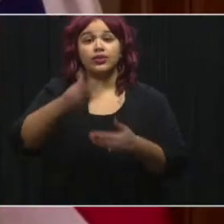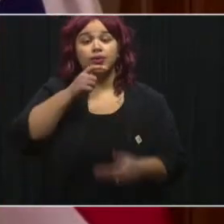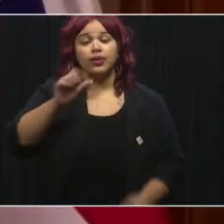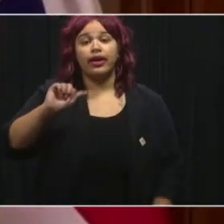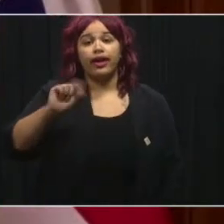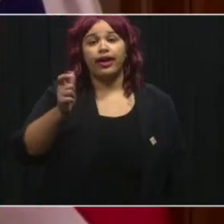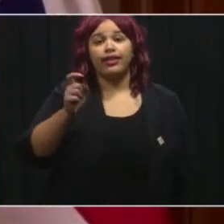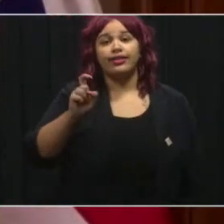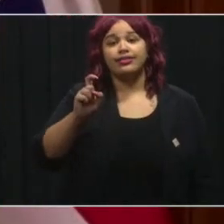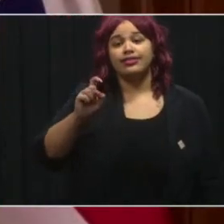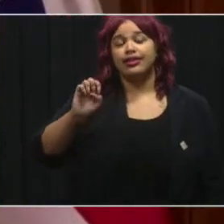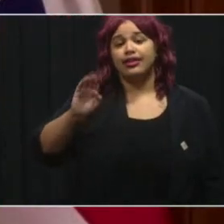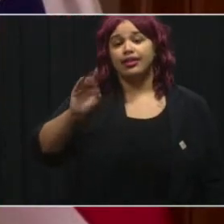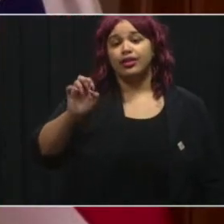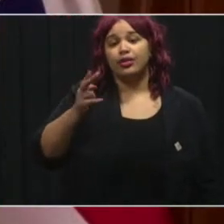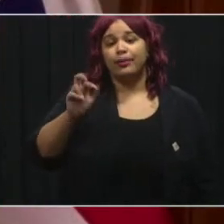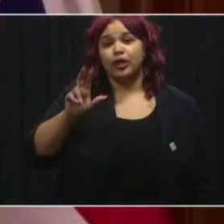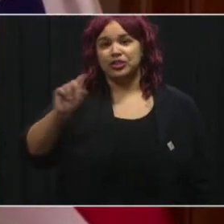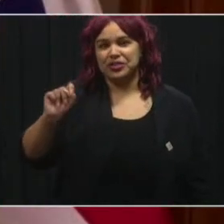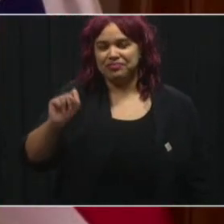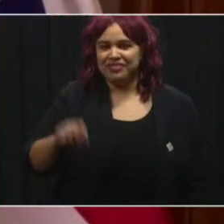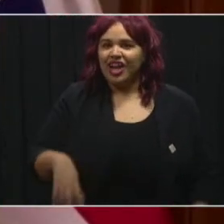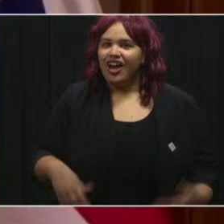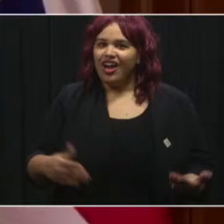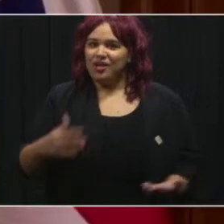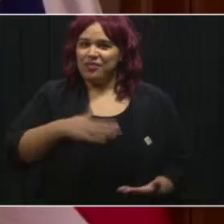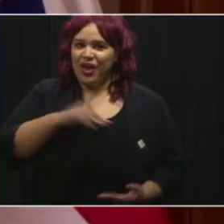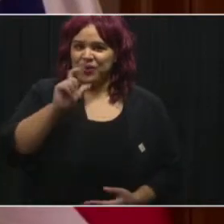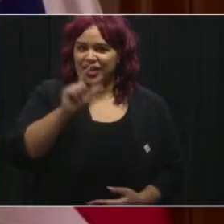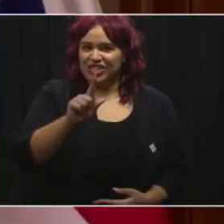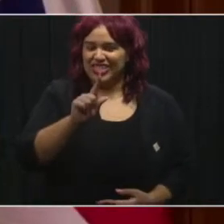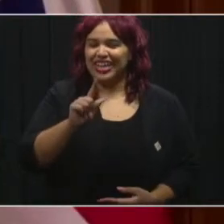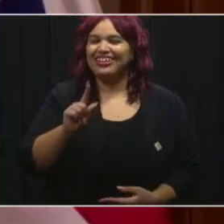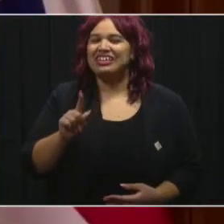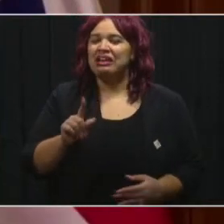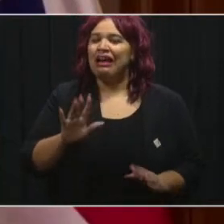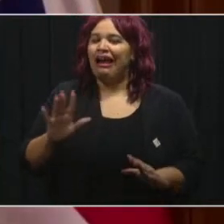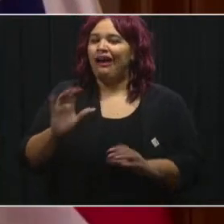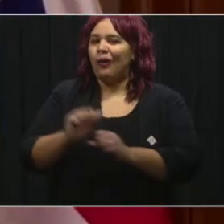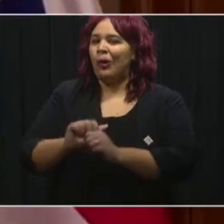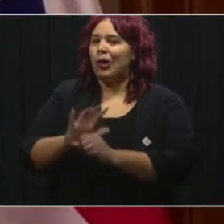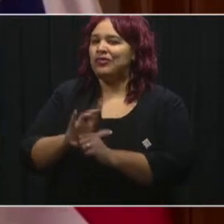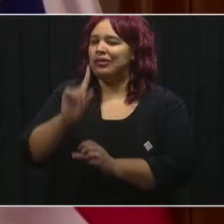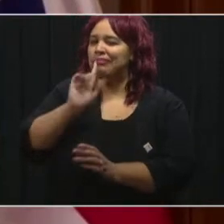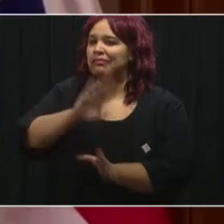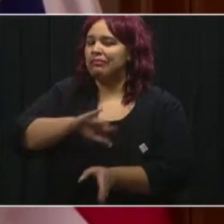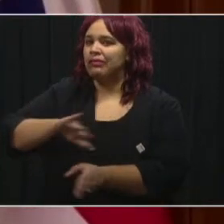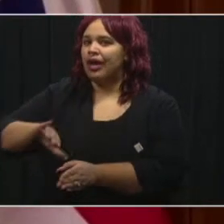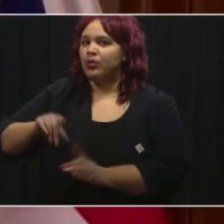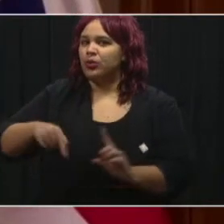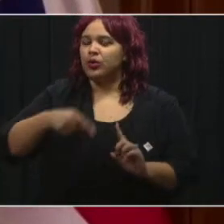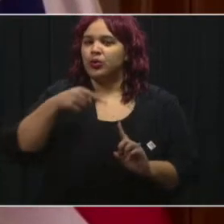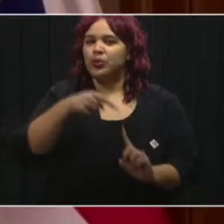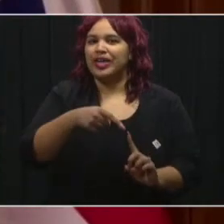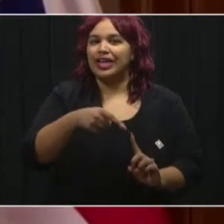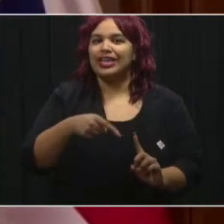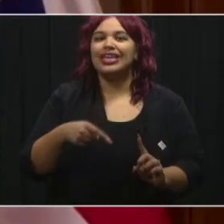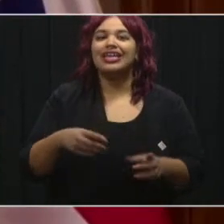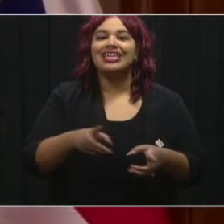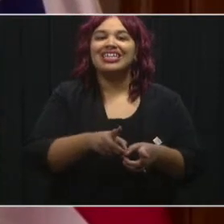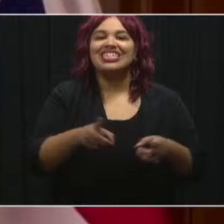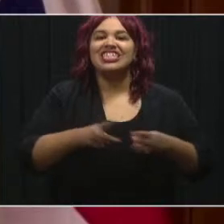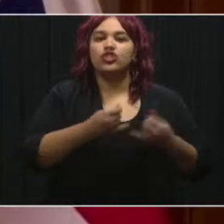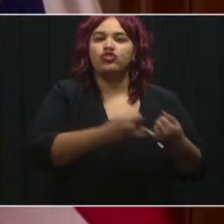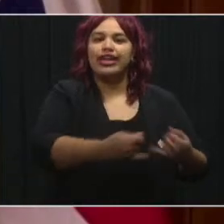connect the wonky subject of redistricting with the pandemic in front of us in a more visceral way. The veto override vote in the